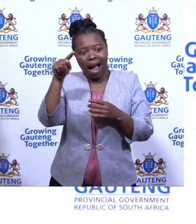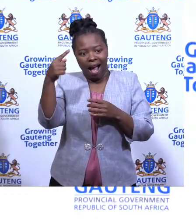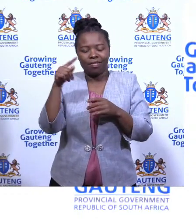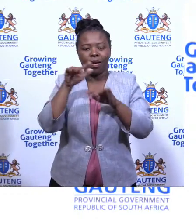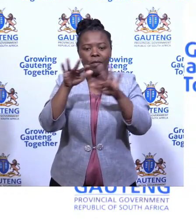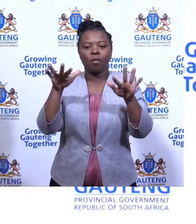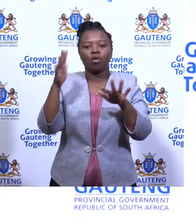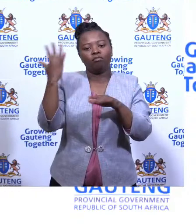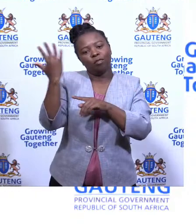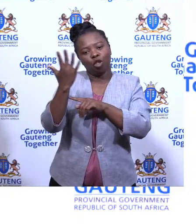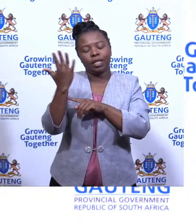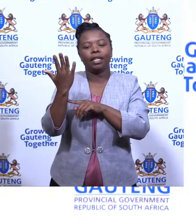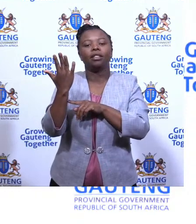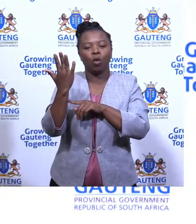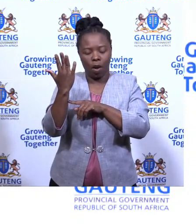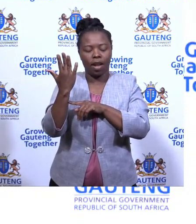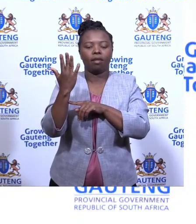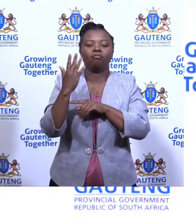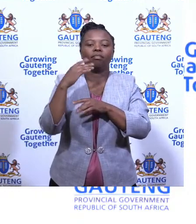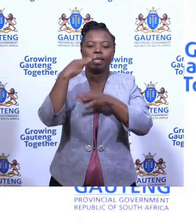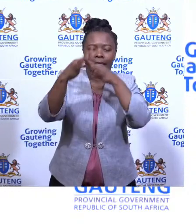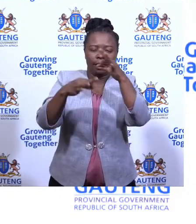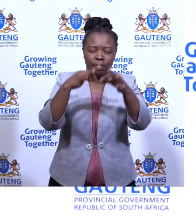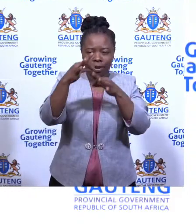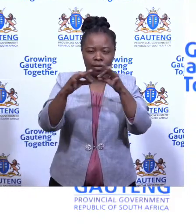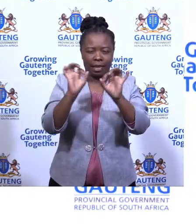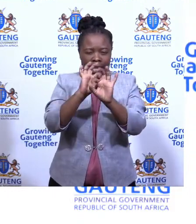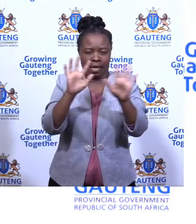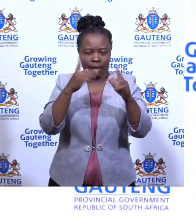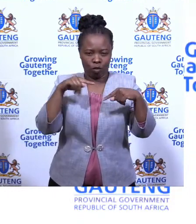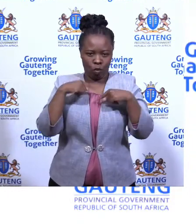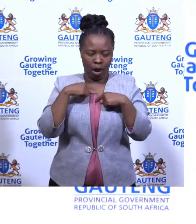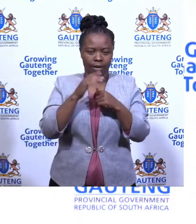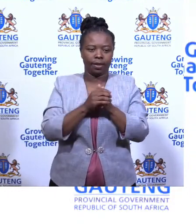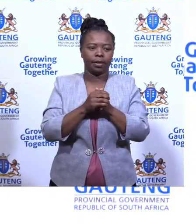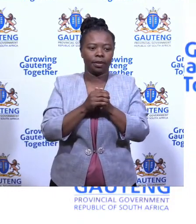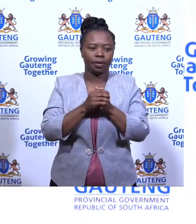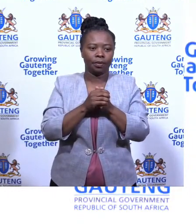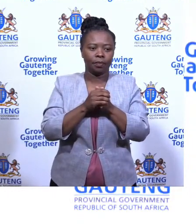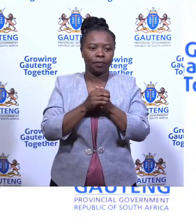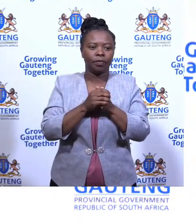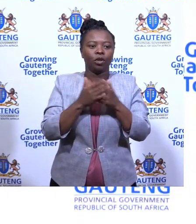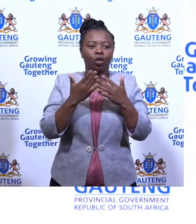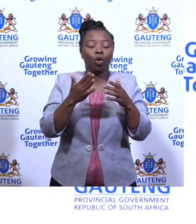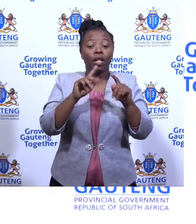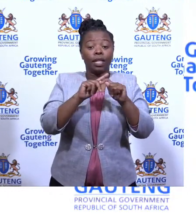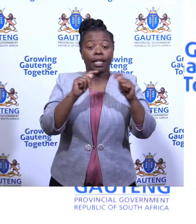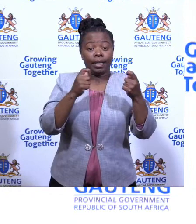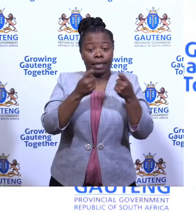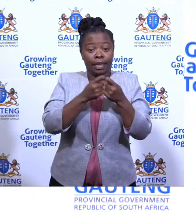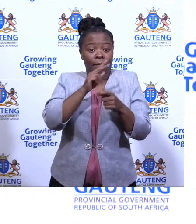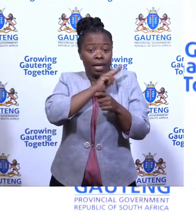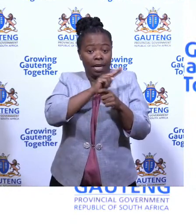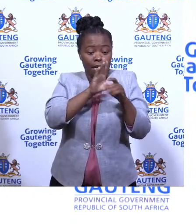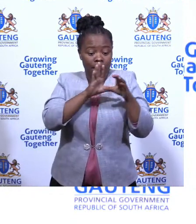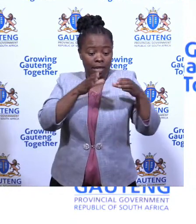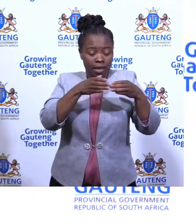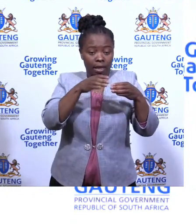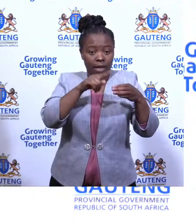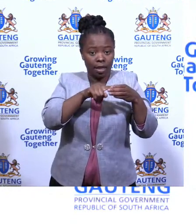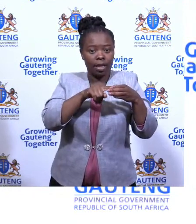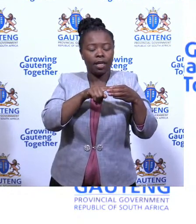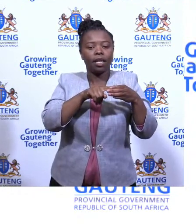of presentations now from the clinical team that will be able to say the best way and